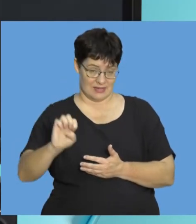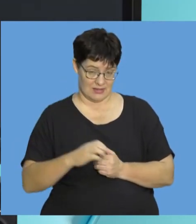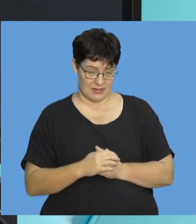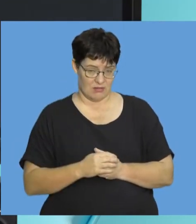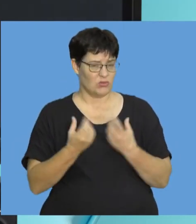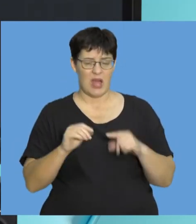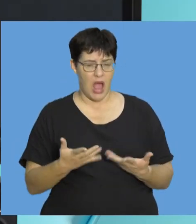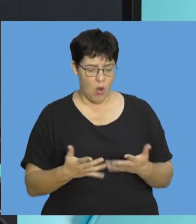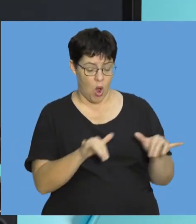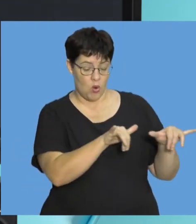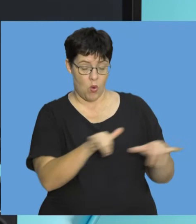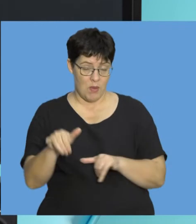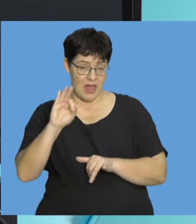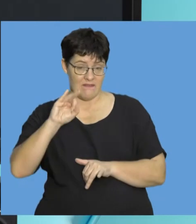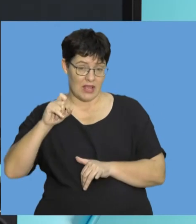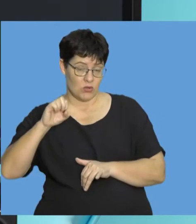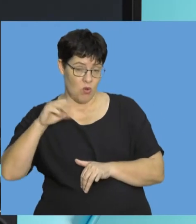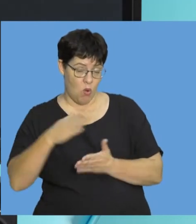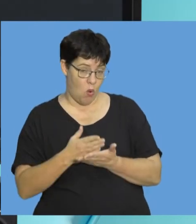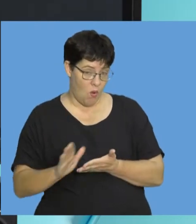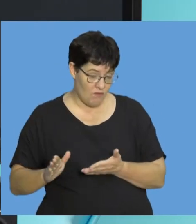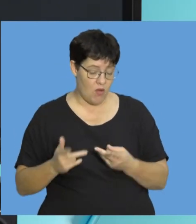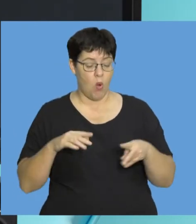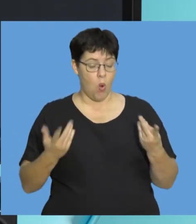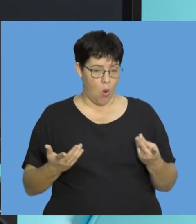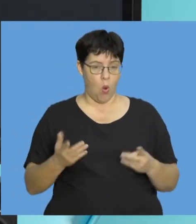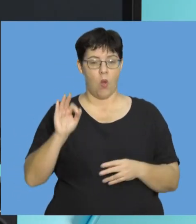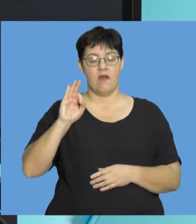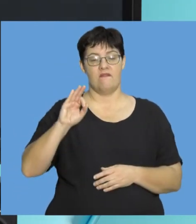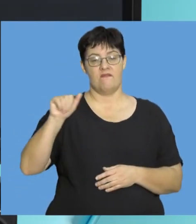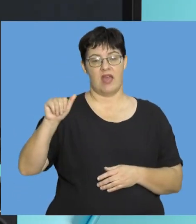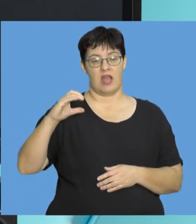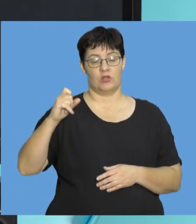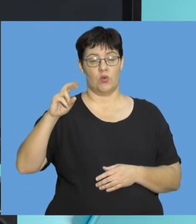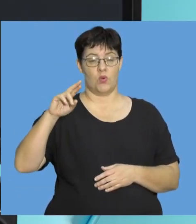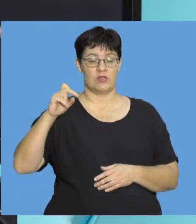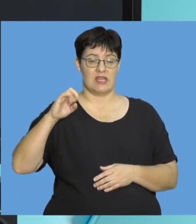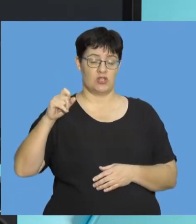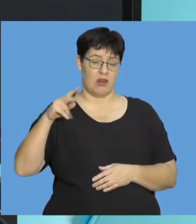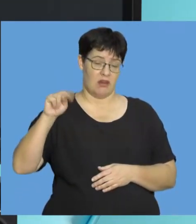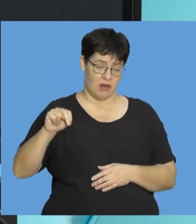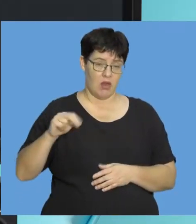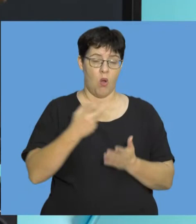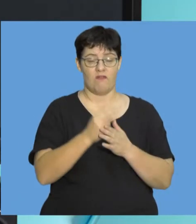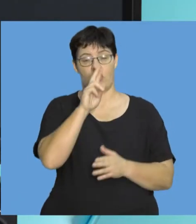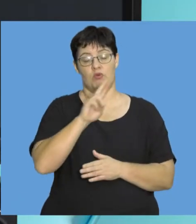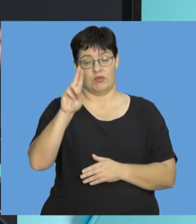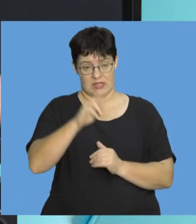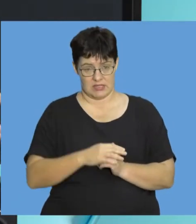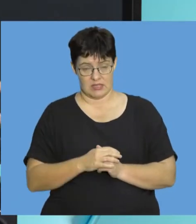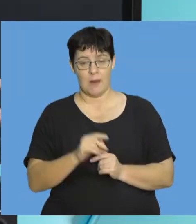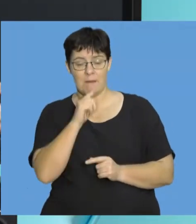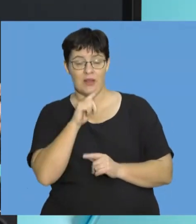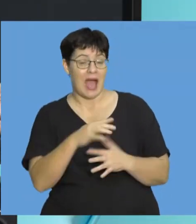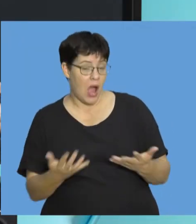by doing what? Either taking out a common factor or using the factorization of a quadratic equation, but in the form